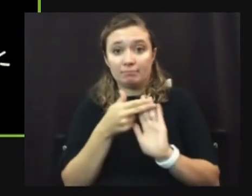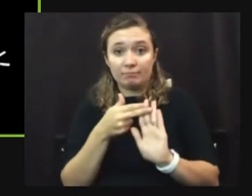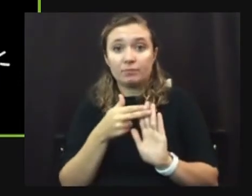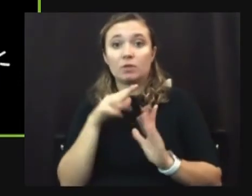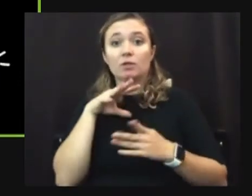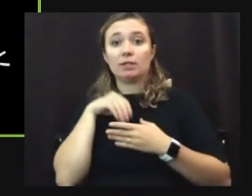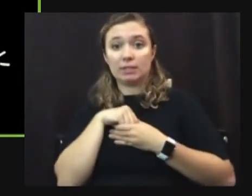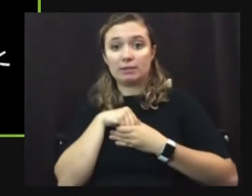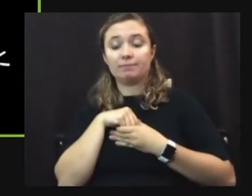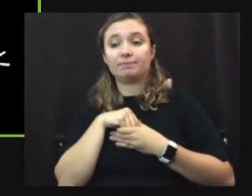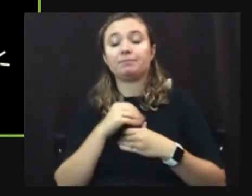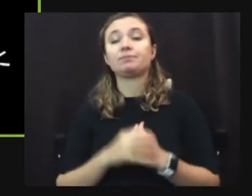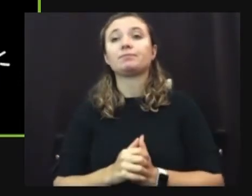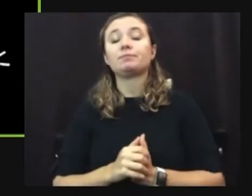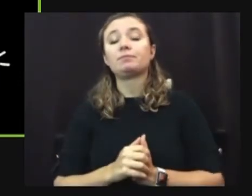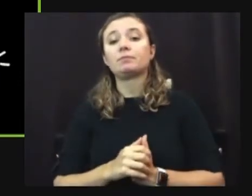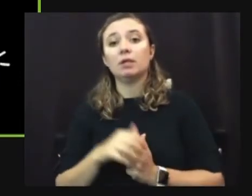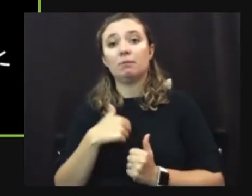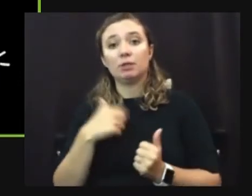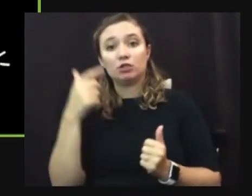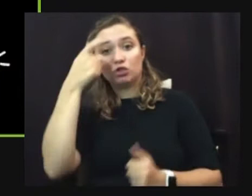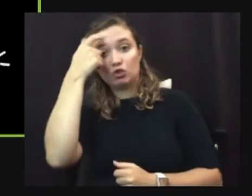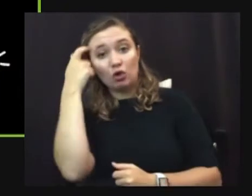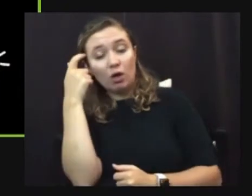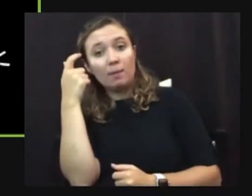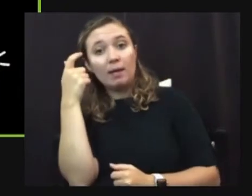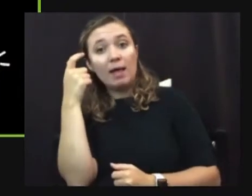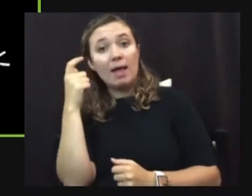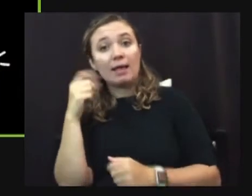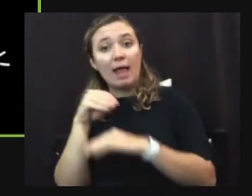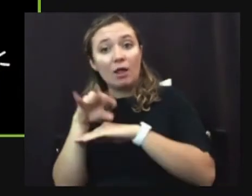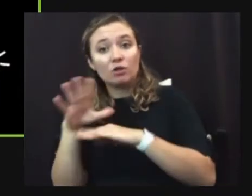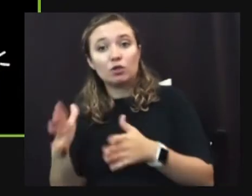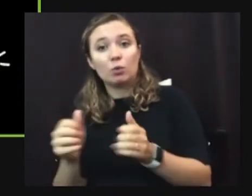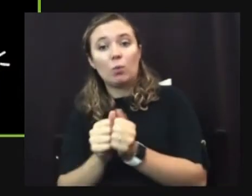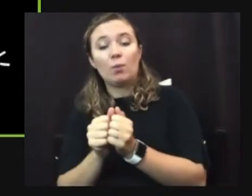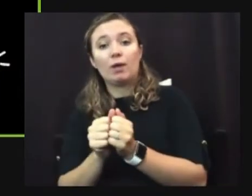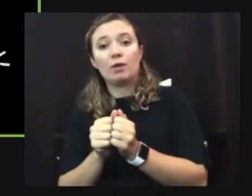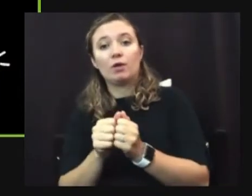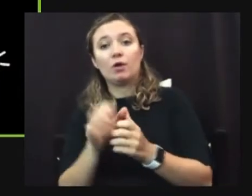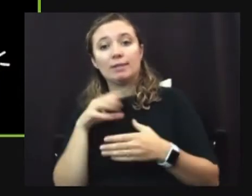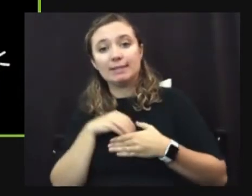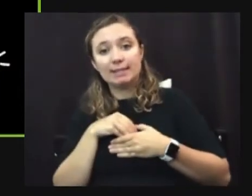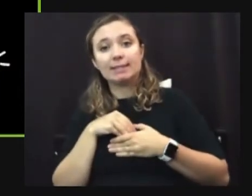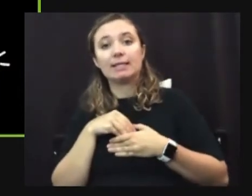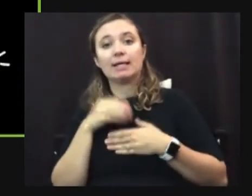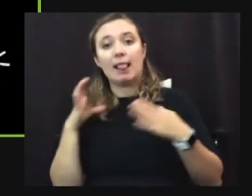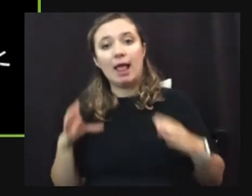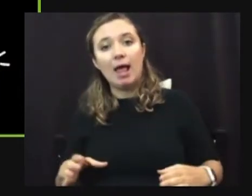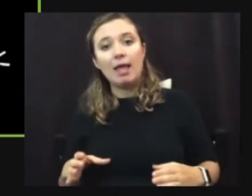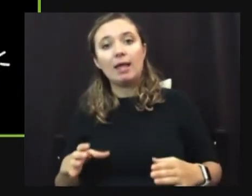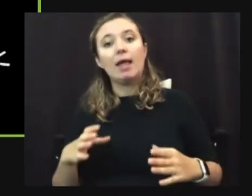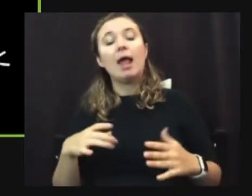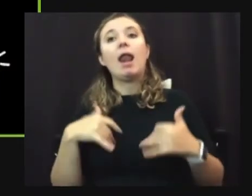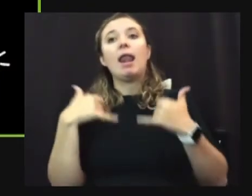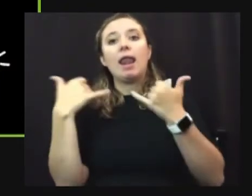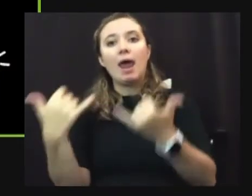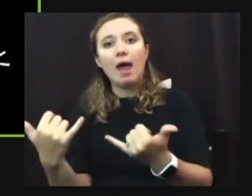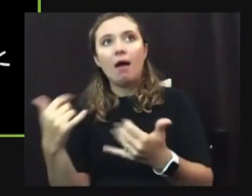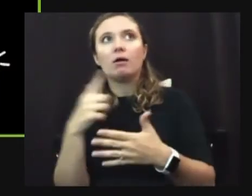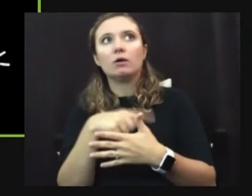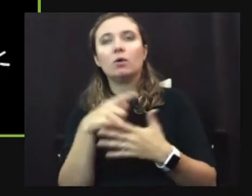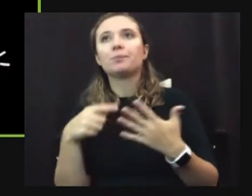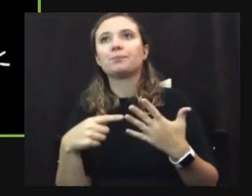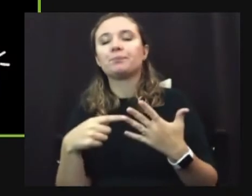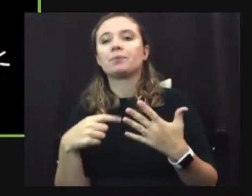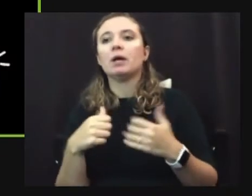trauma counselor, largely with autistic clients. And then now I spend, I don't know, an